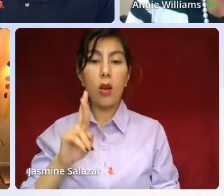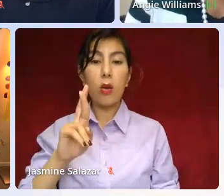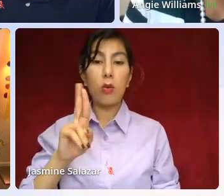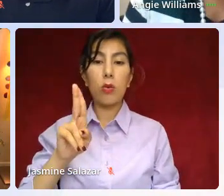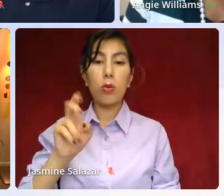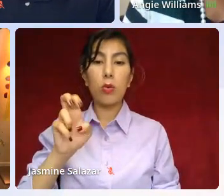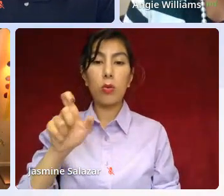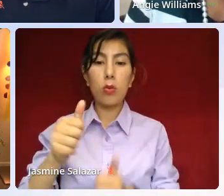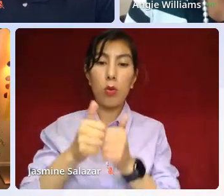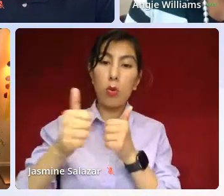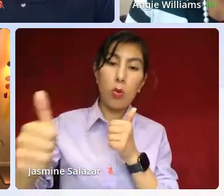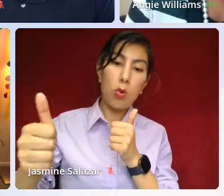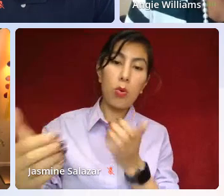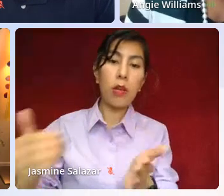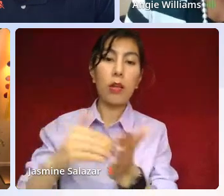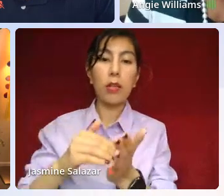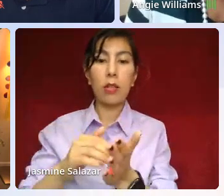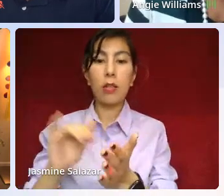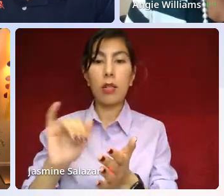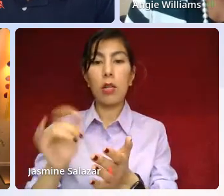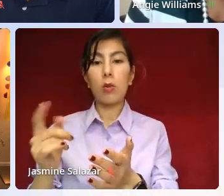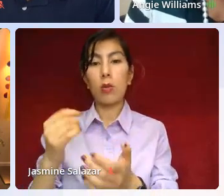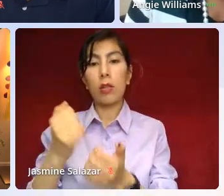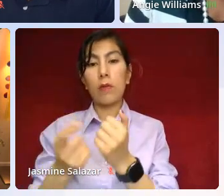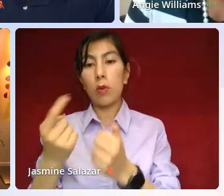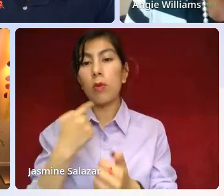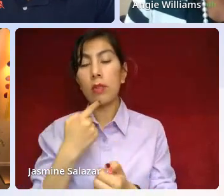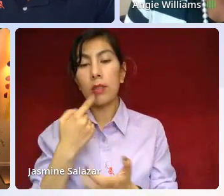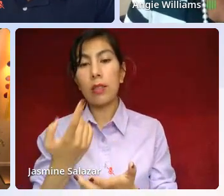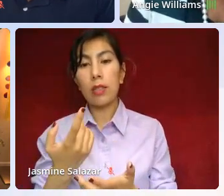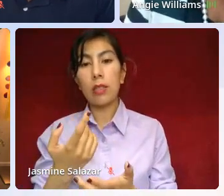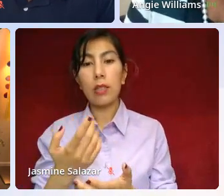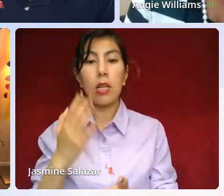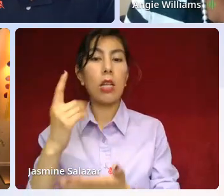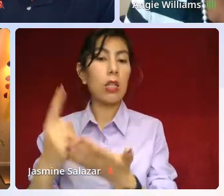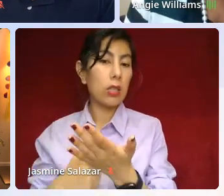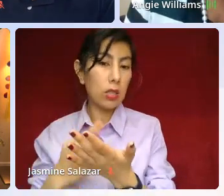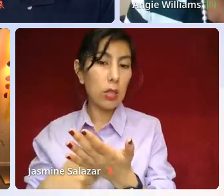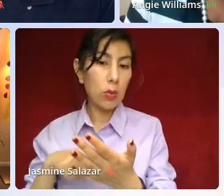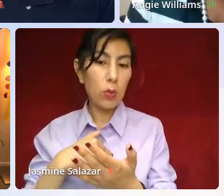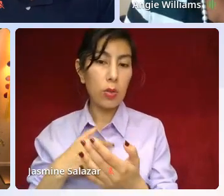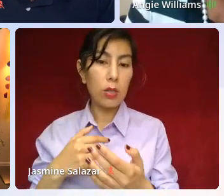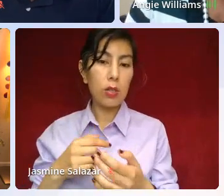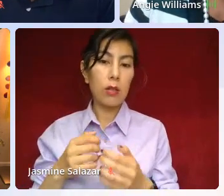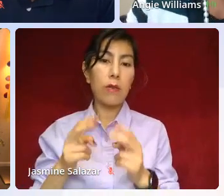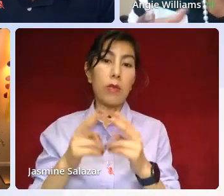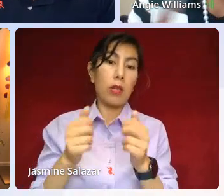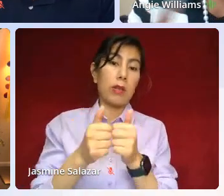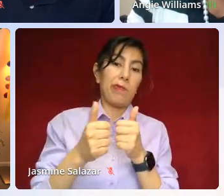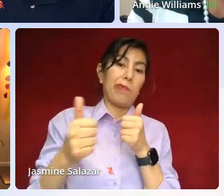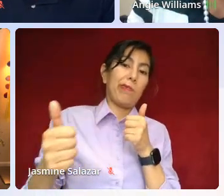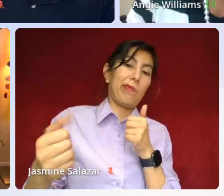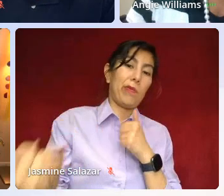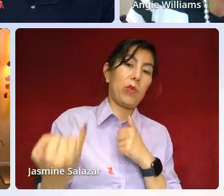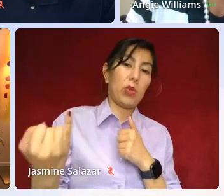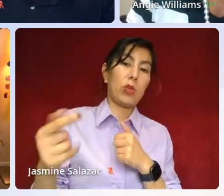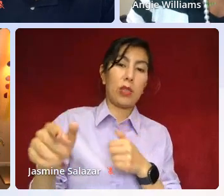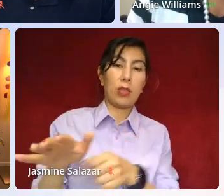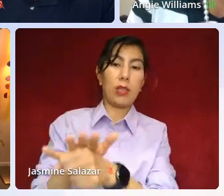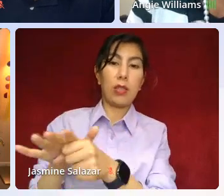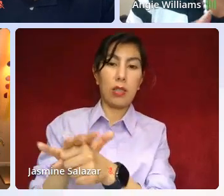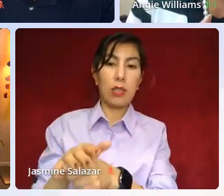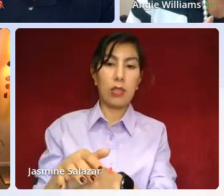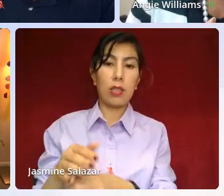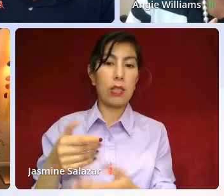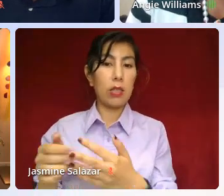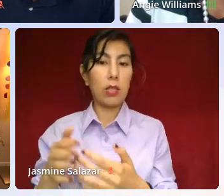again, just like what everybody is saying, that sometimes we are just so secluded in this area. Even though I am here